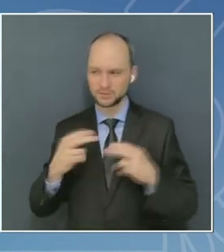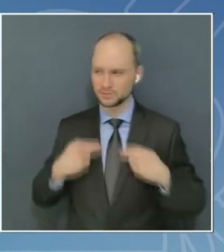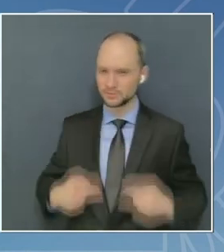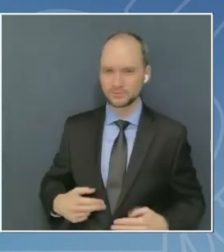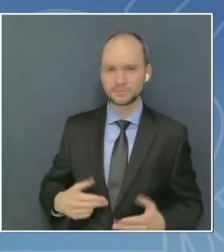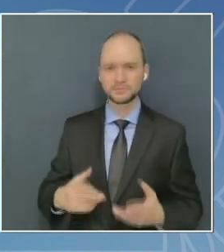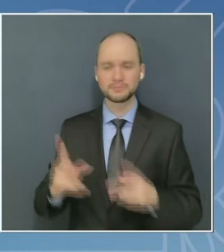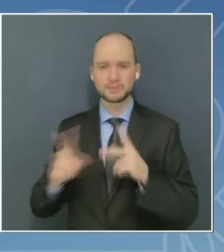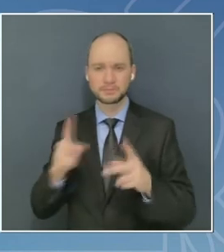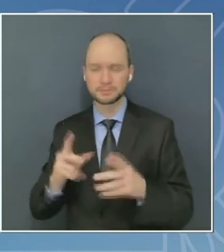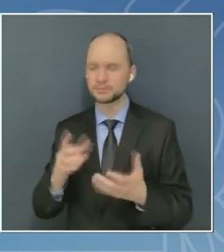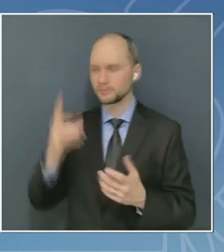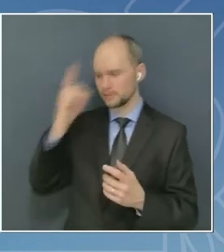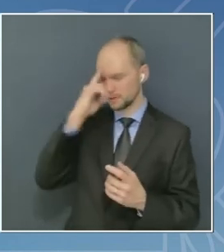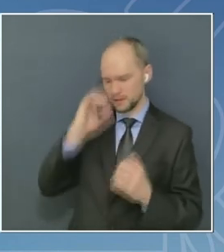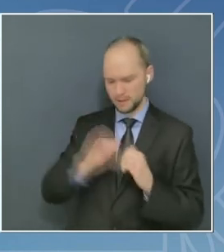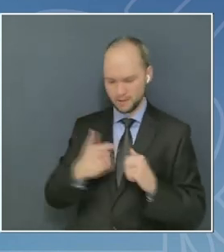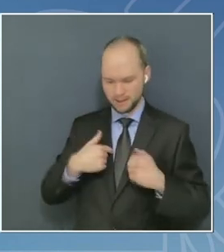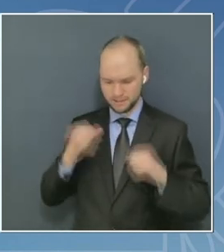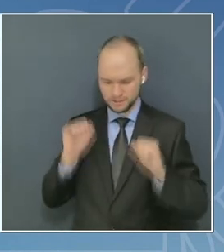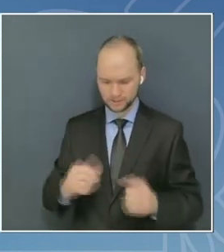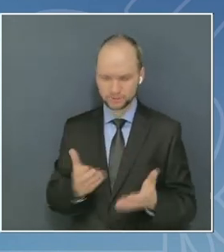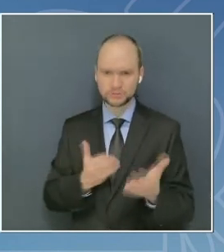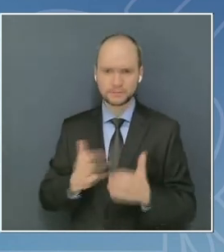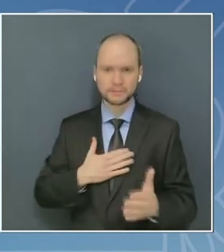community, to serve my country?